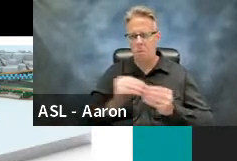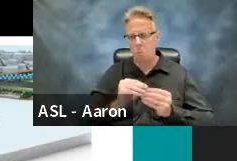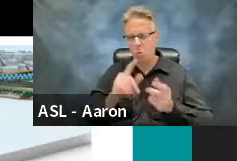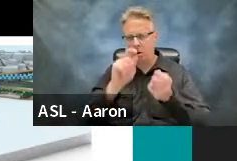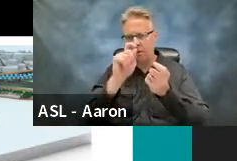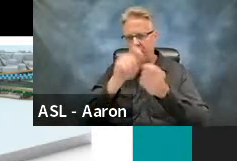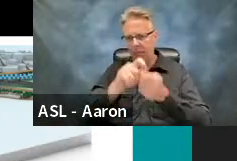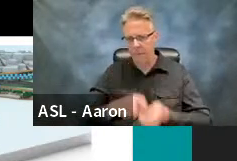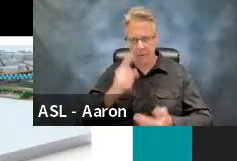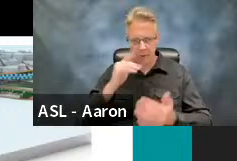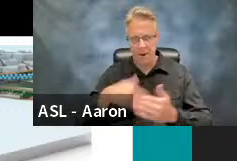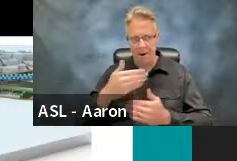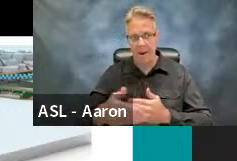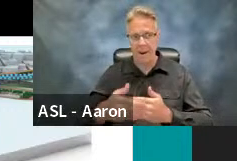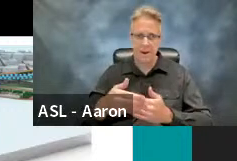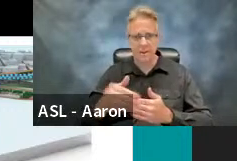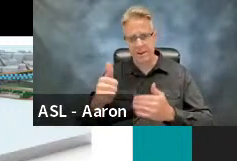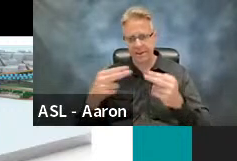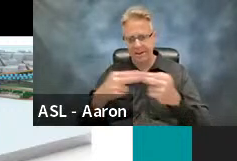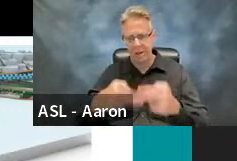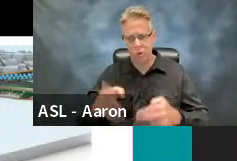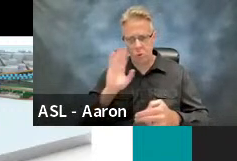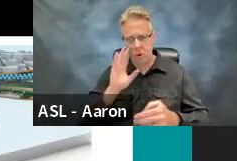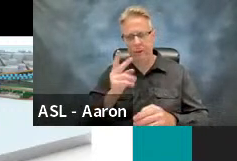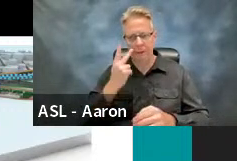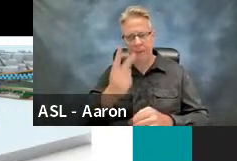through the next 10 slides or so.